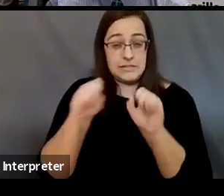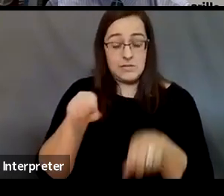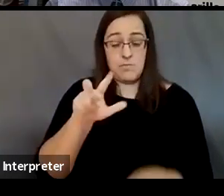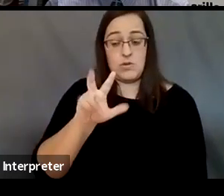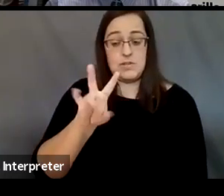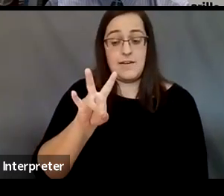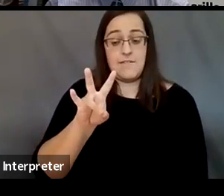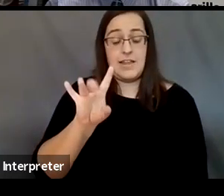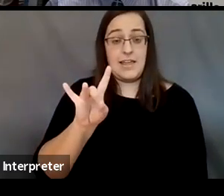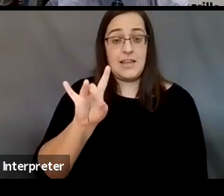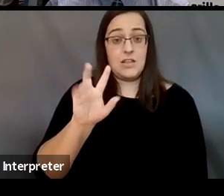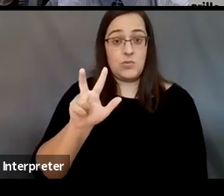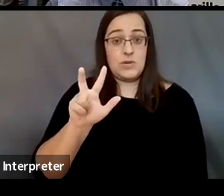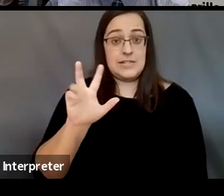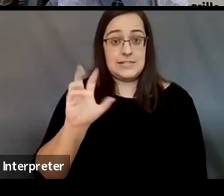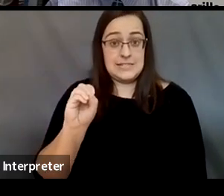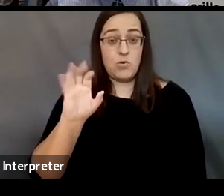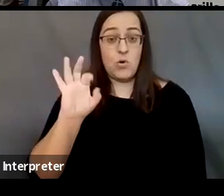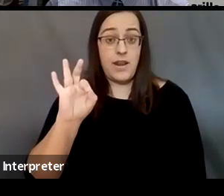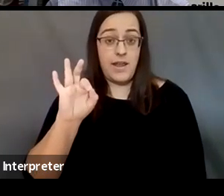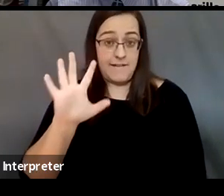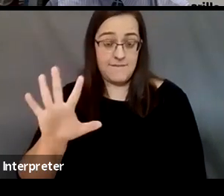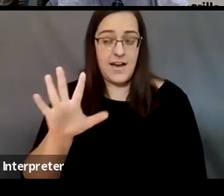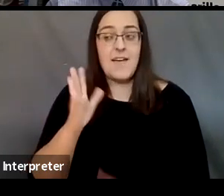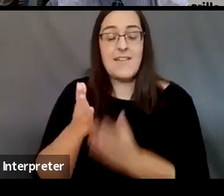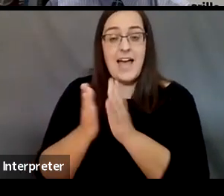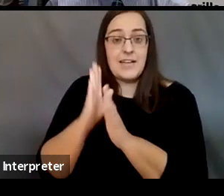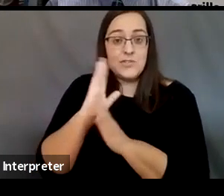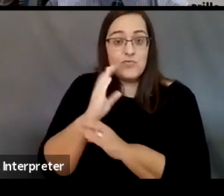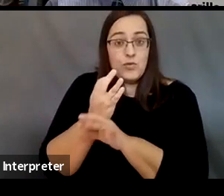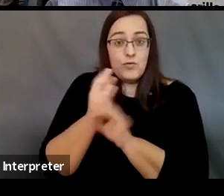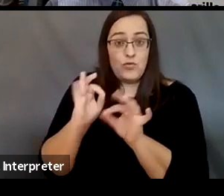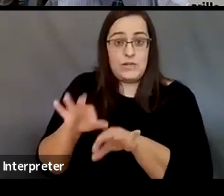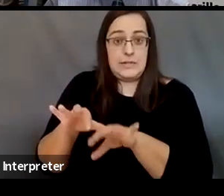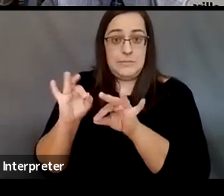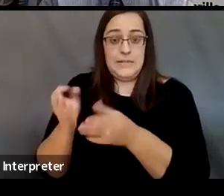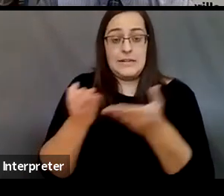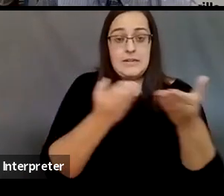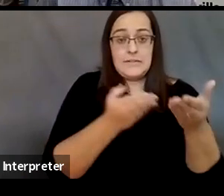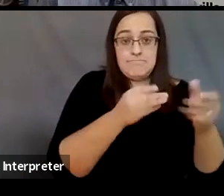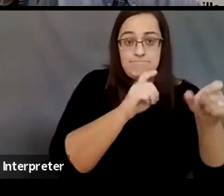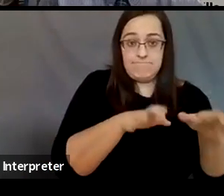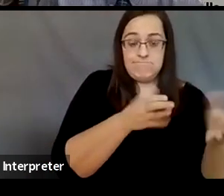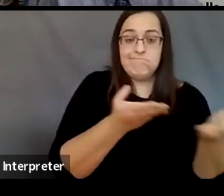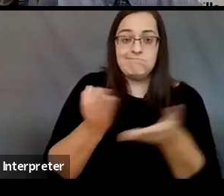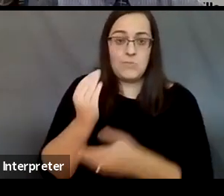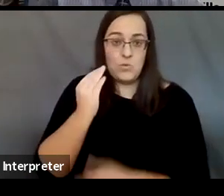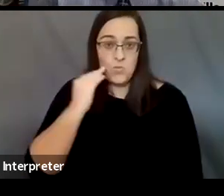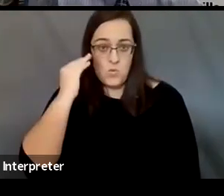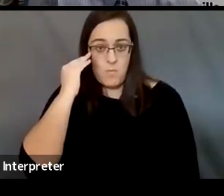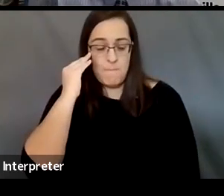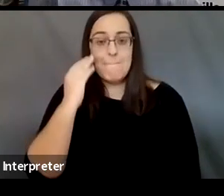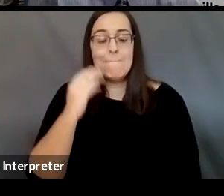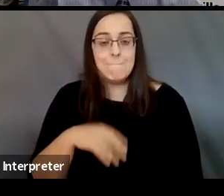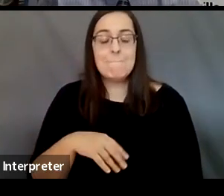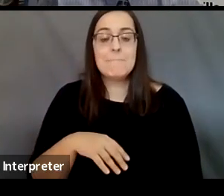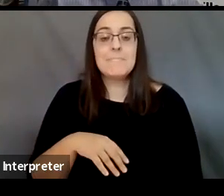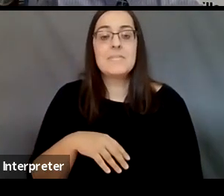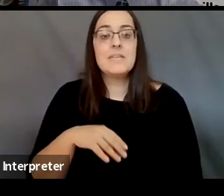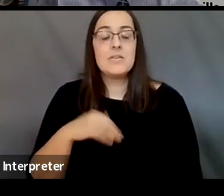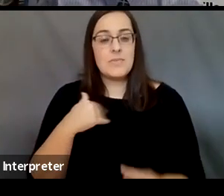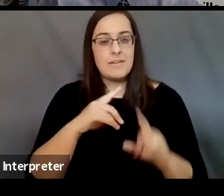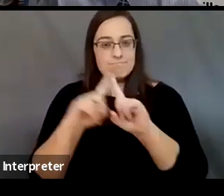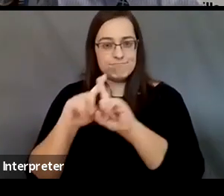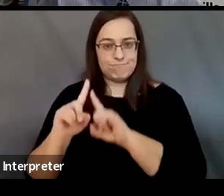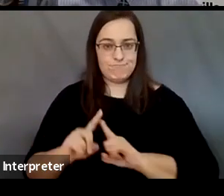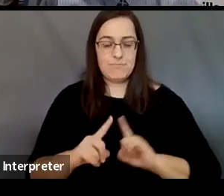378-3095 to arrange for free transportation. We're also under a number of governor's executive orders right